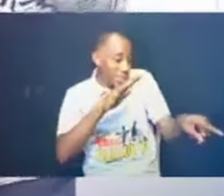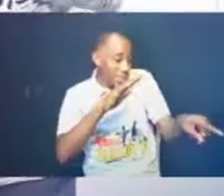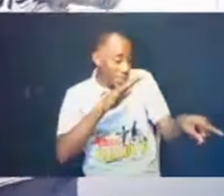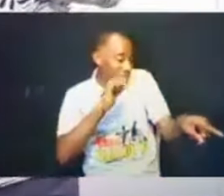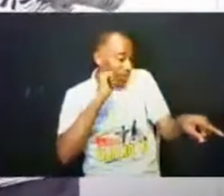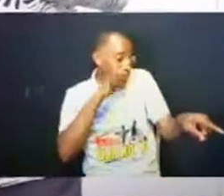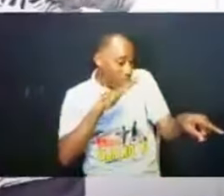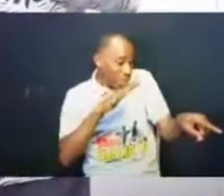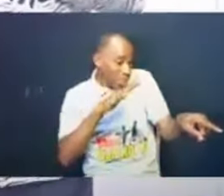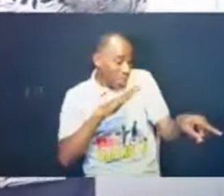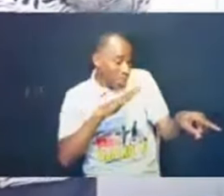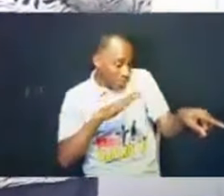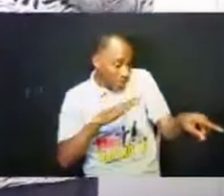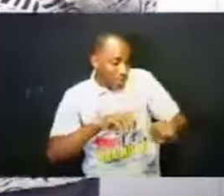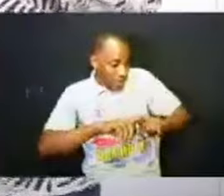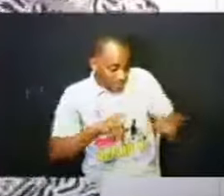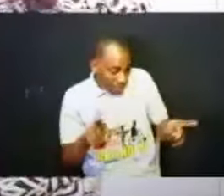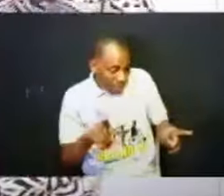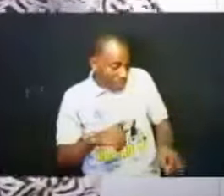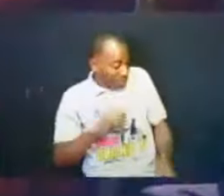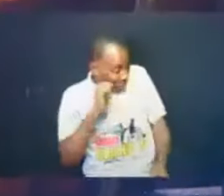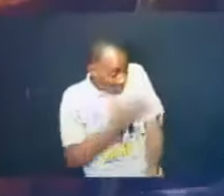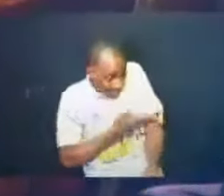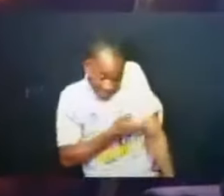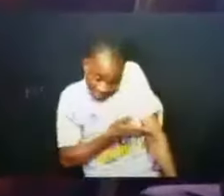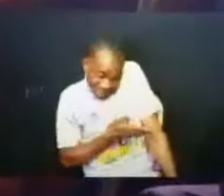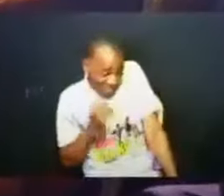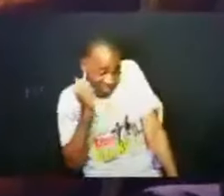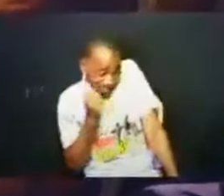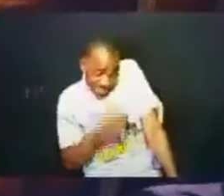let's imagine the case that we have in hand.